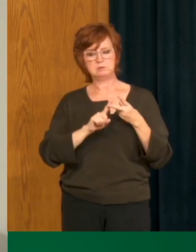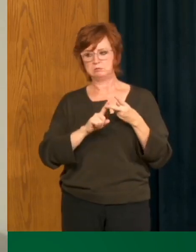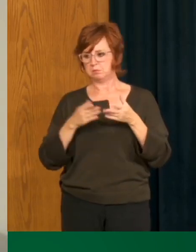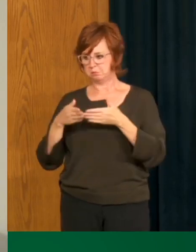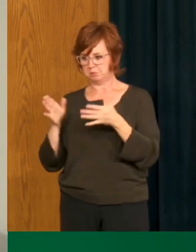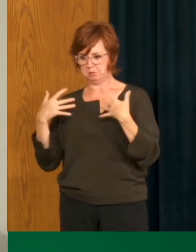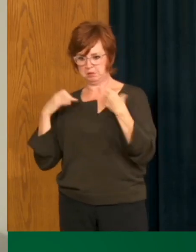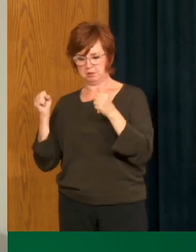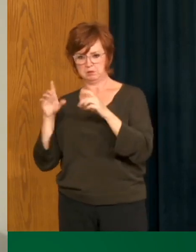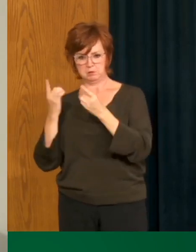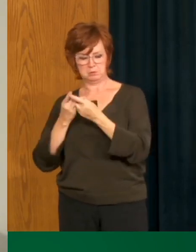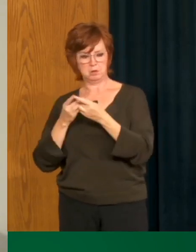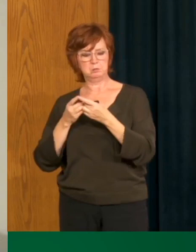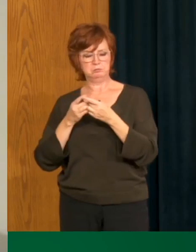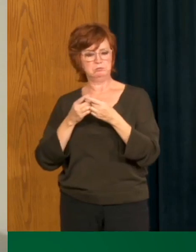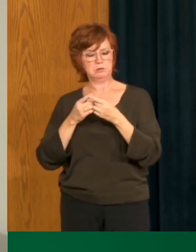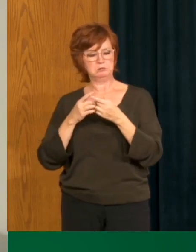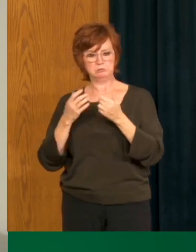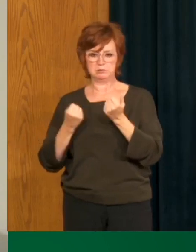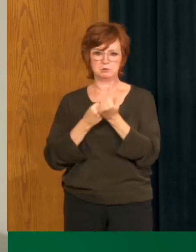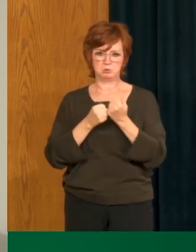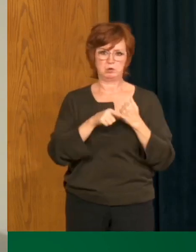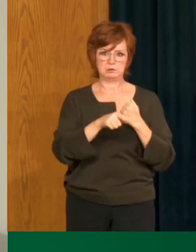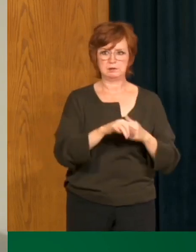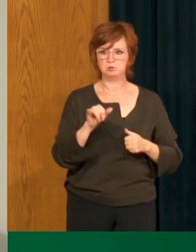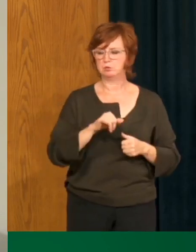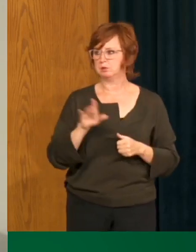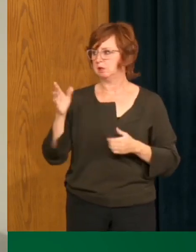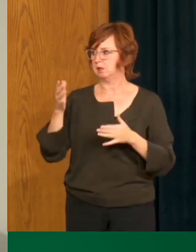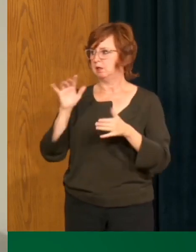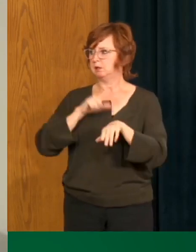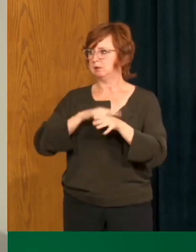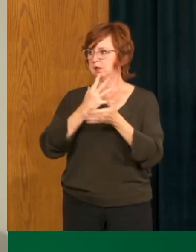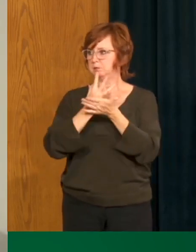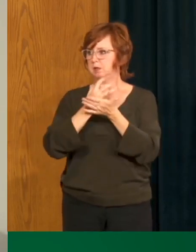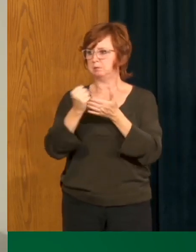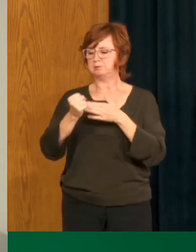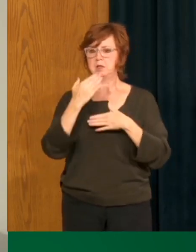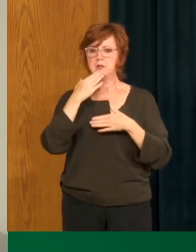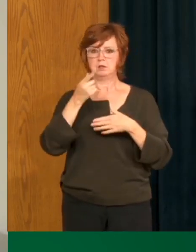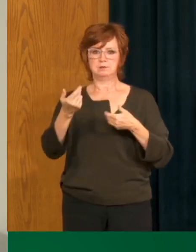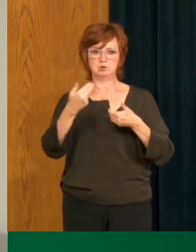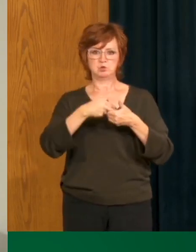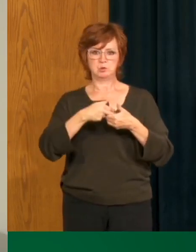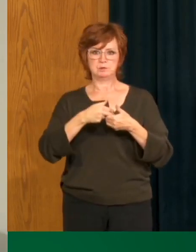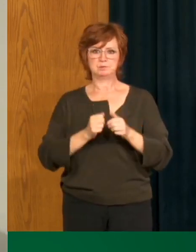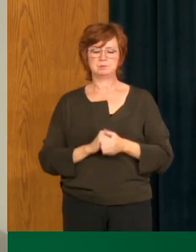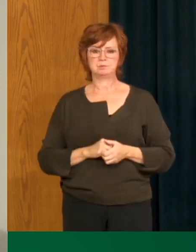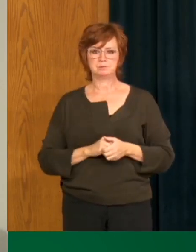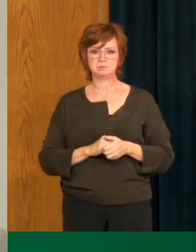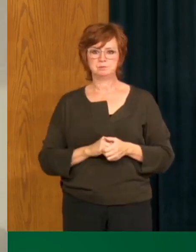confirms compliance with that. And that concludes our time today. Thanks for joining us.